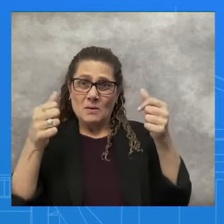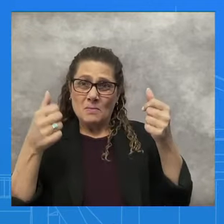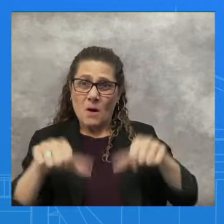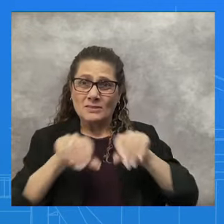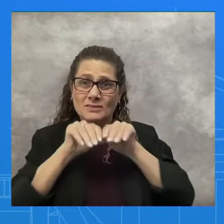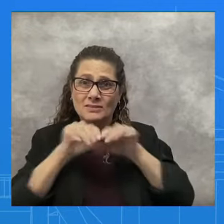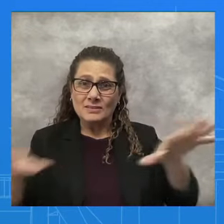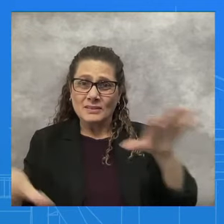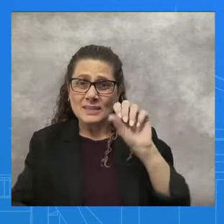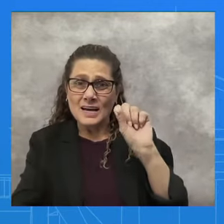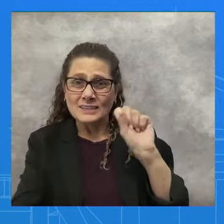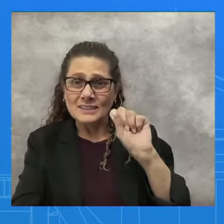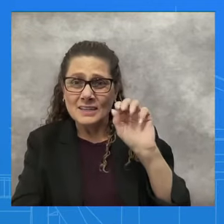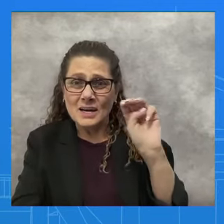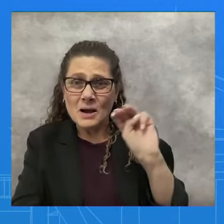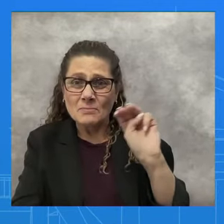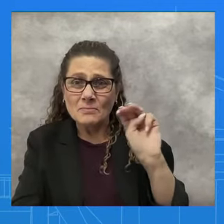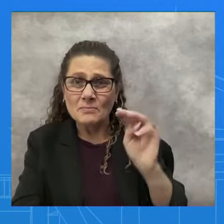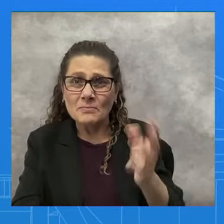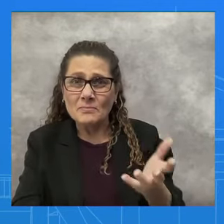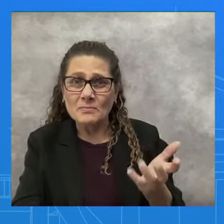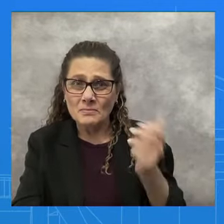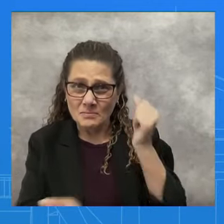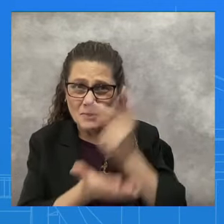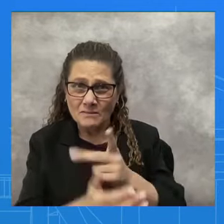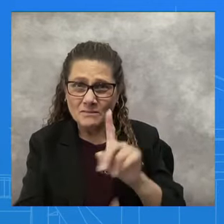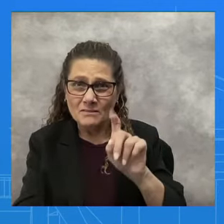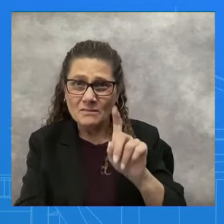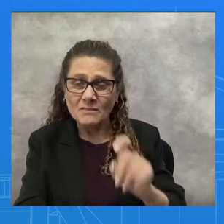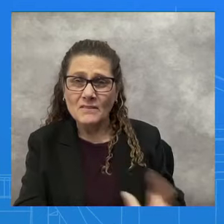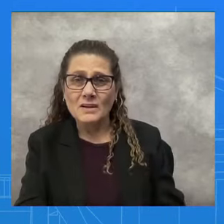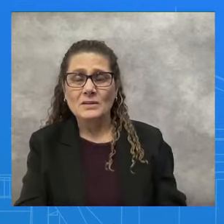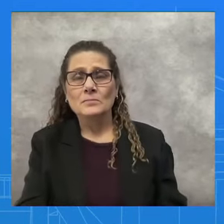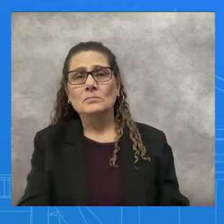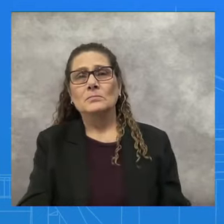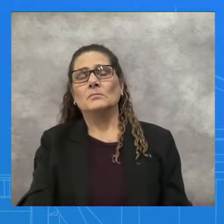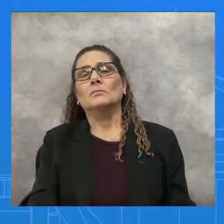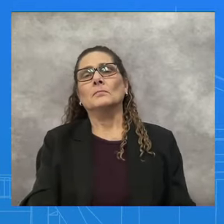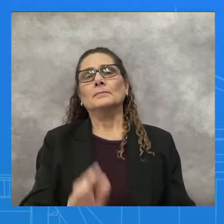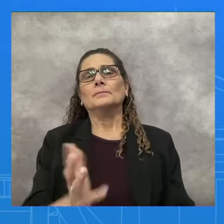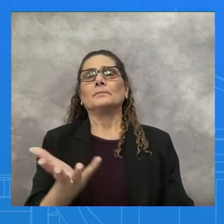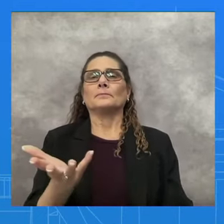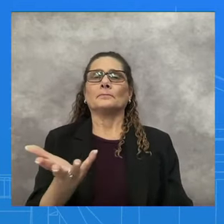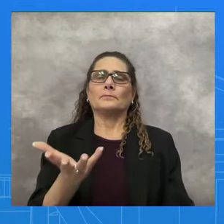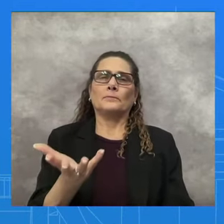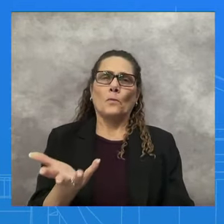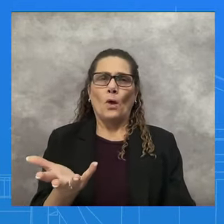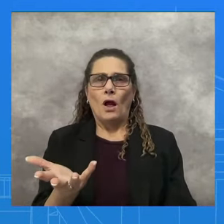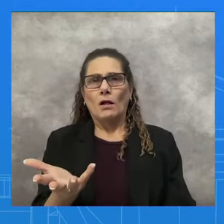tell you, Jackie, is that, and you've seen us do this certainly since